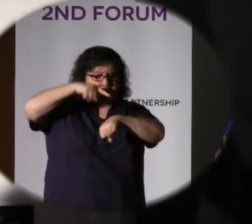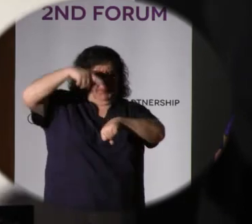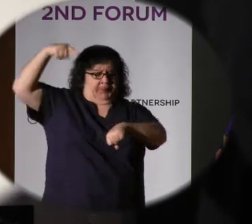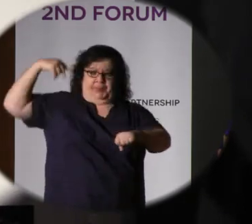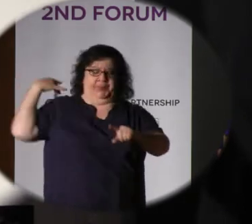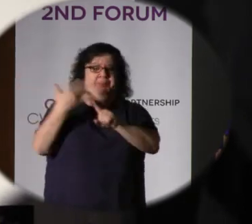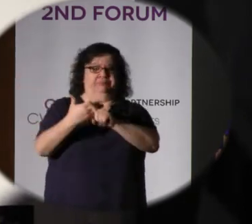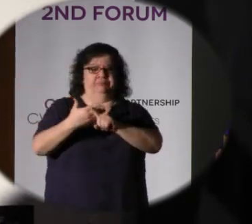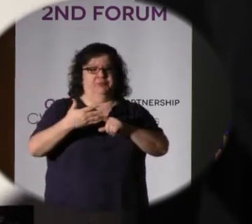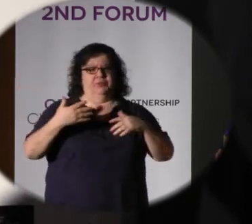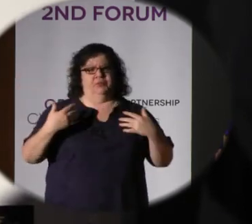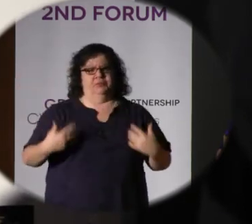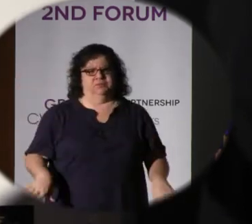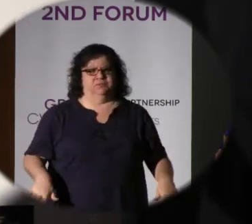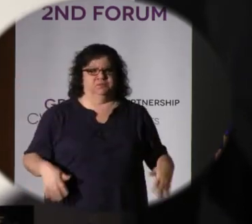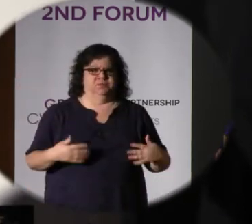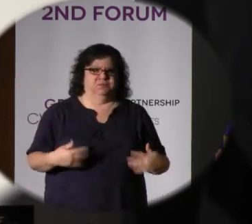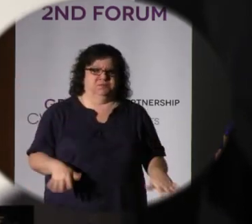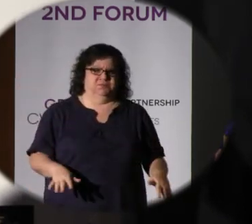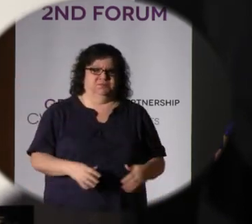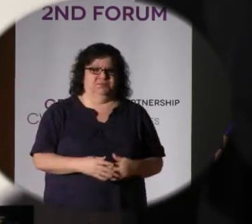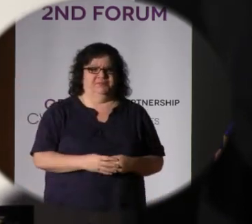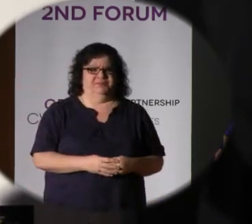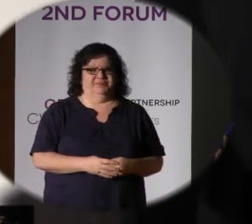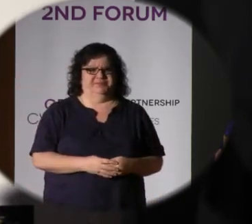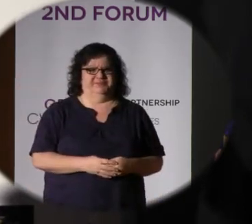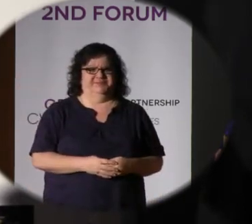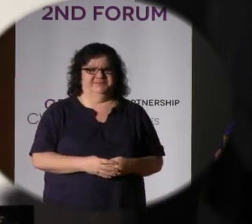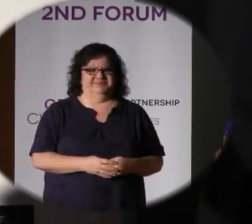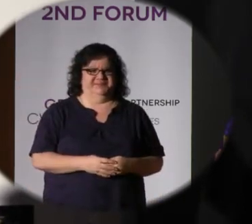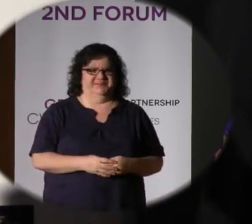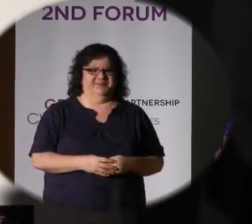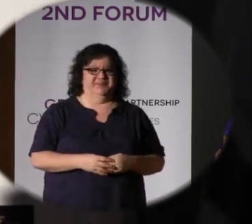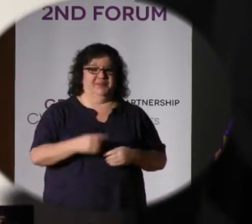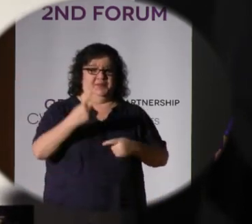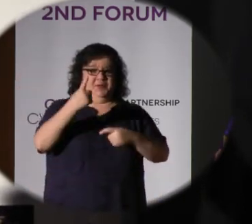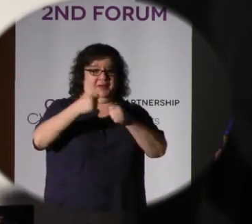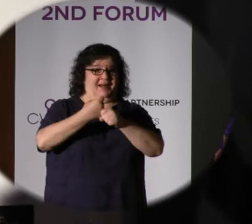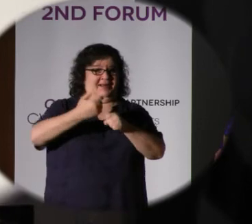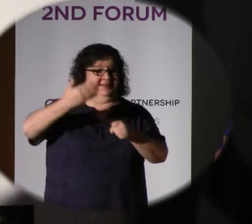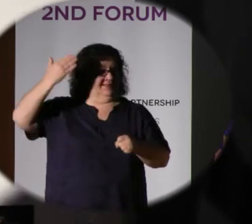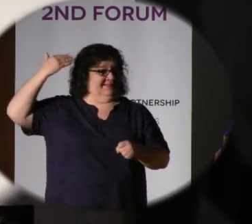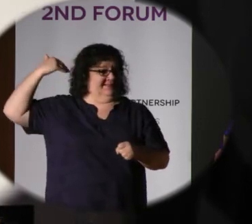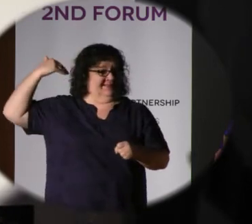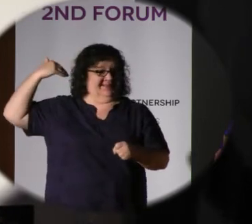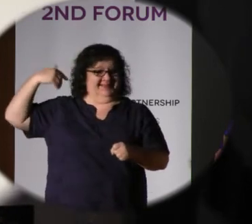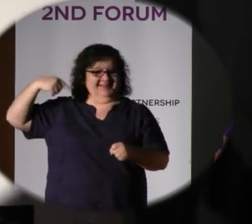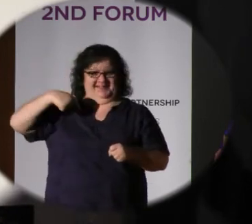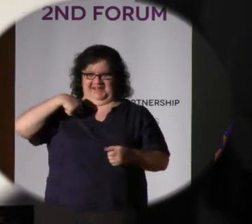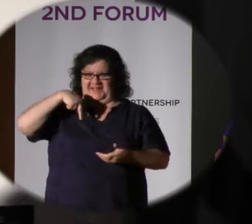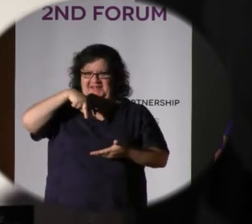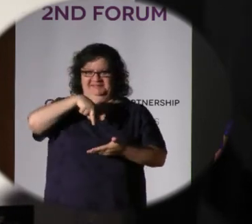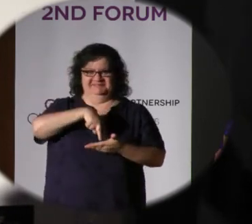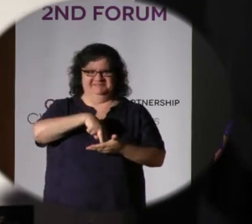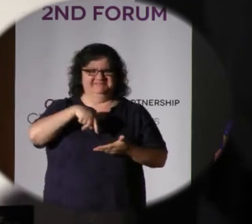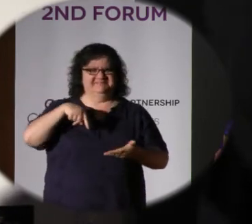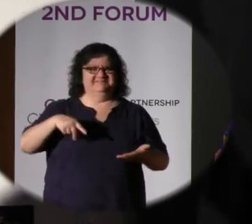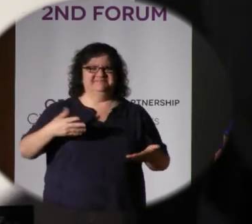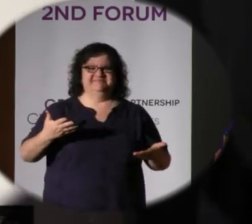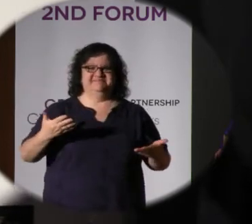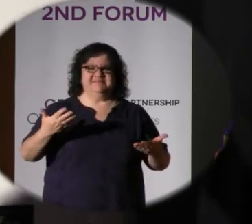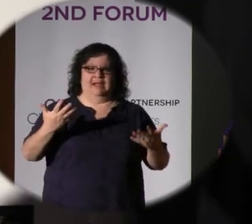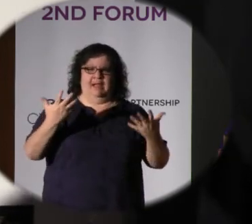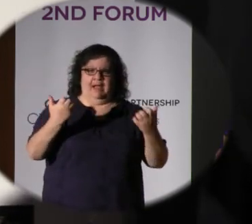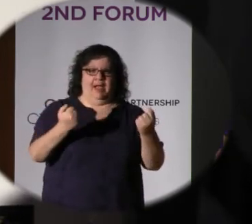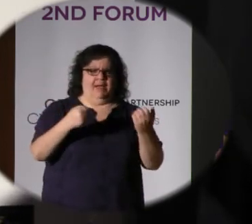Officer of the WHO, who really talked about the lack of evidence, the lack of information about what's happening, but the